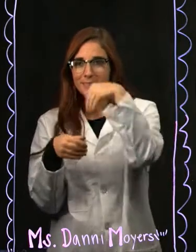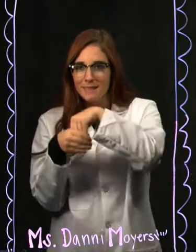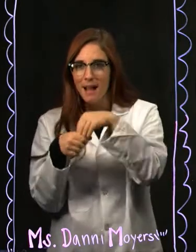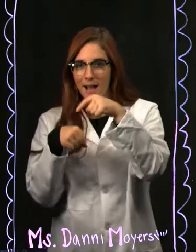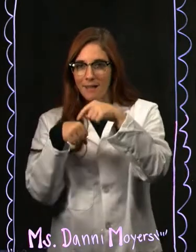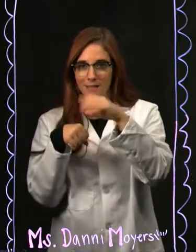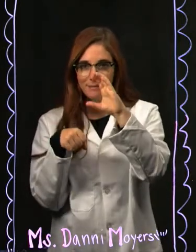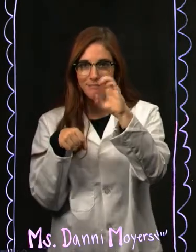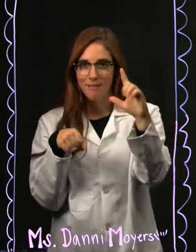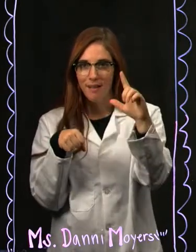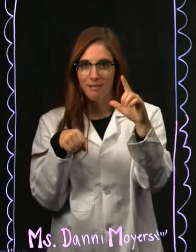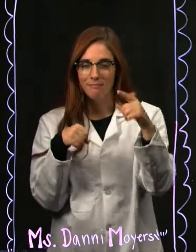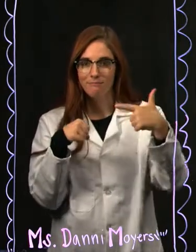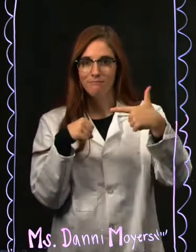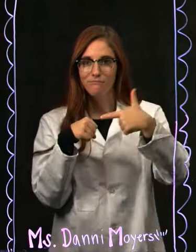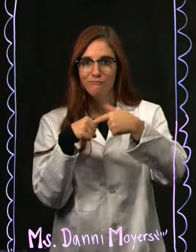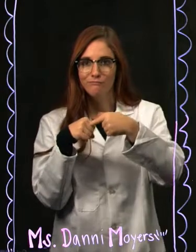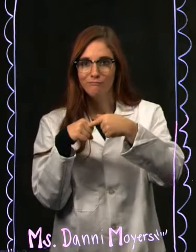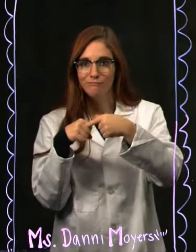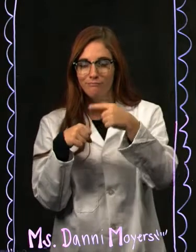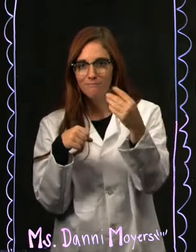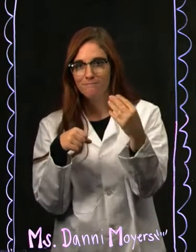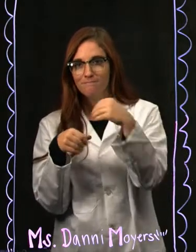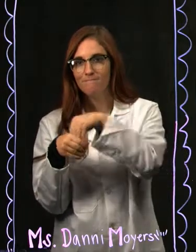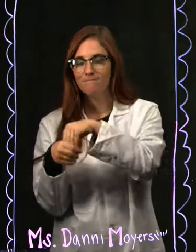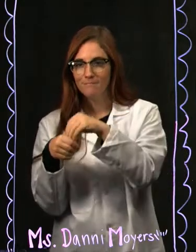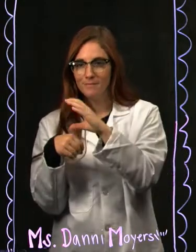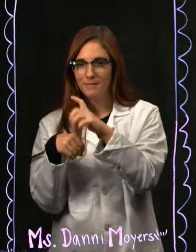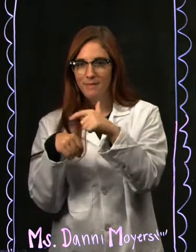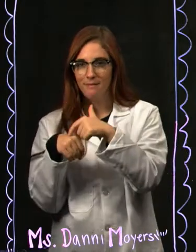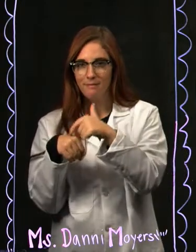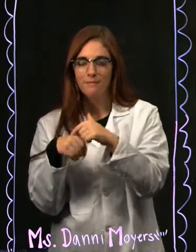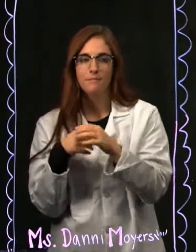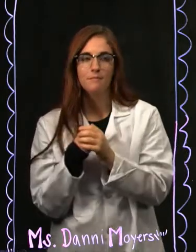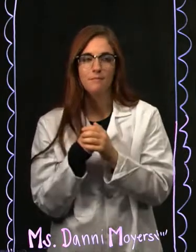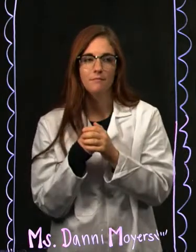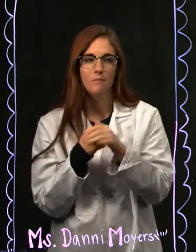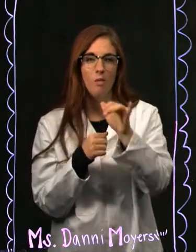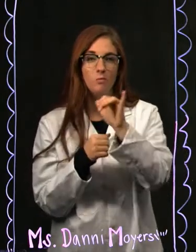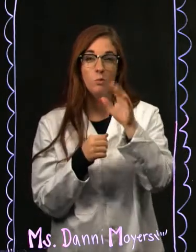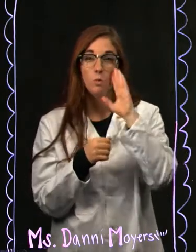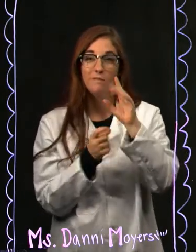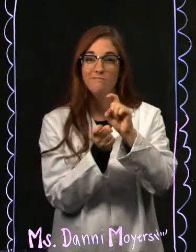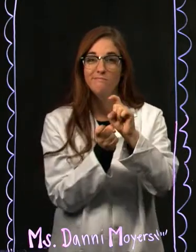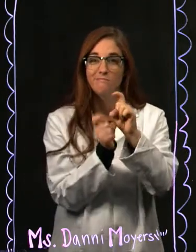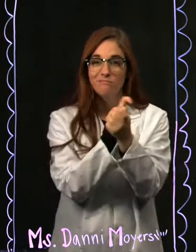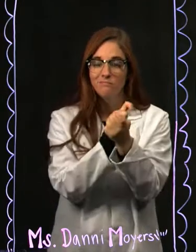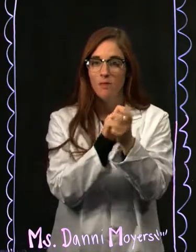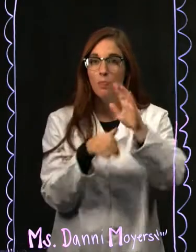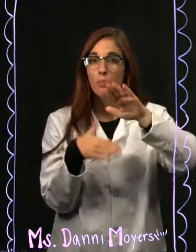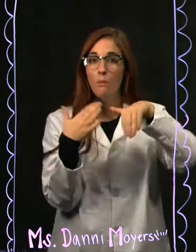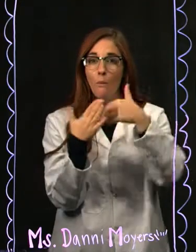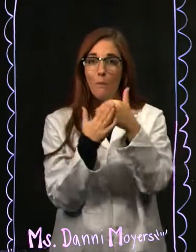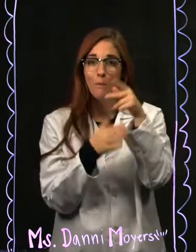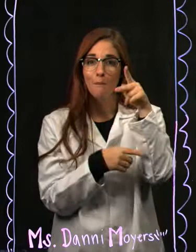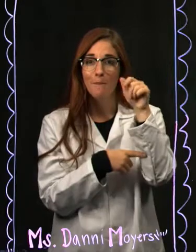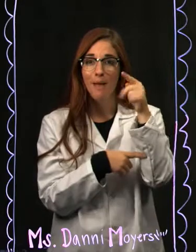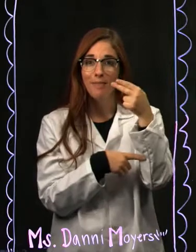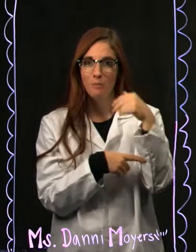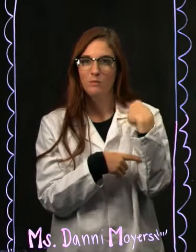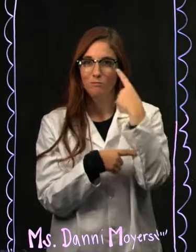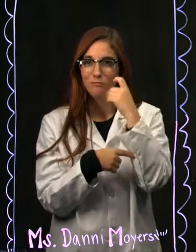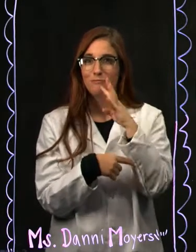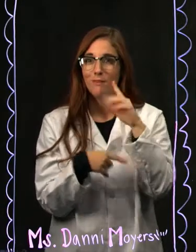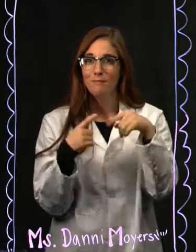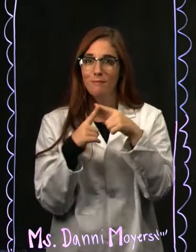inside the cell. So you have your protein, and it alters this entire pathway. So we know this